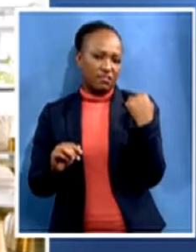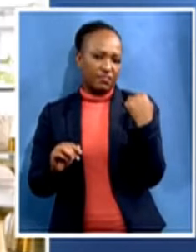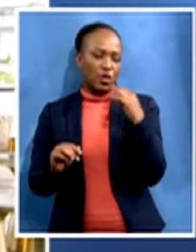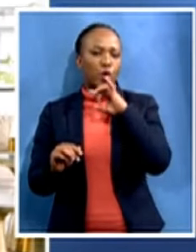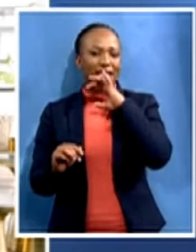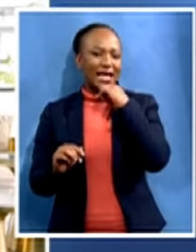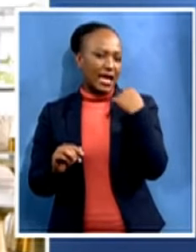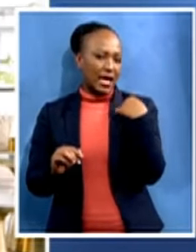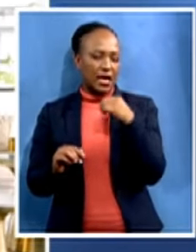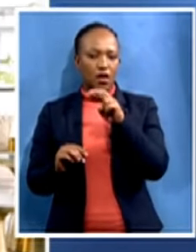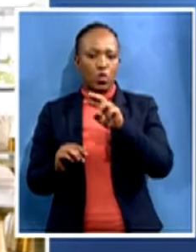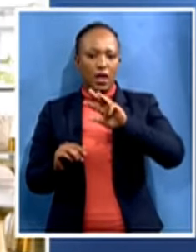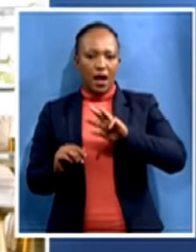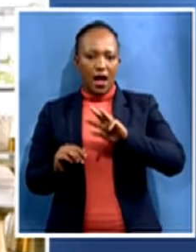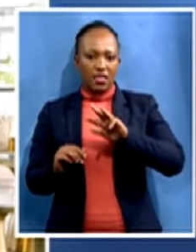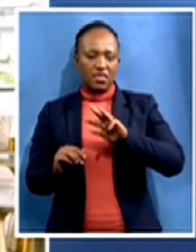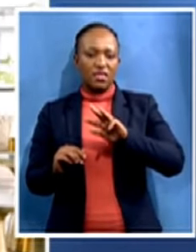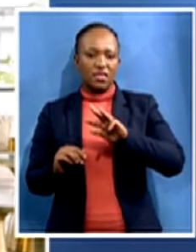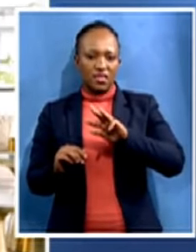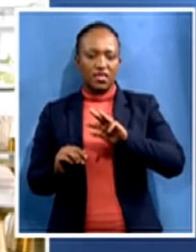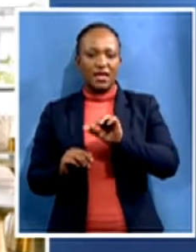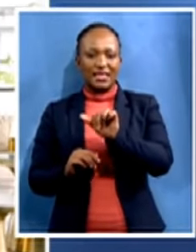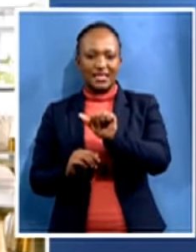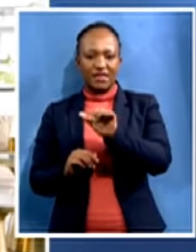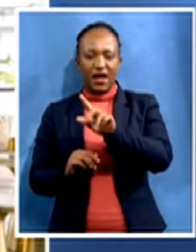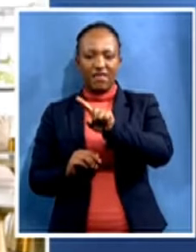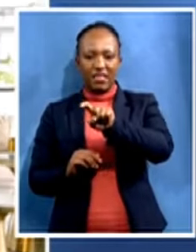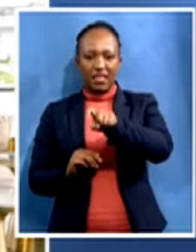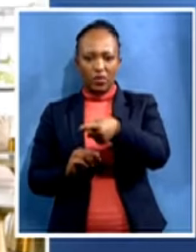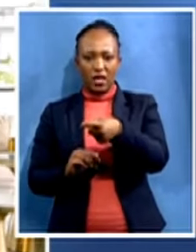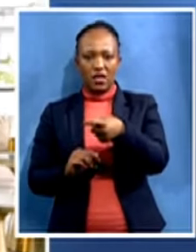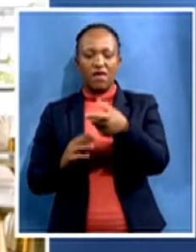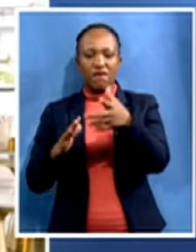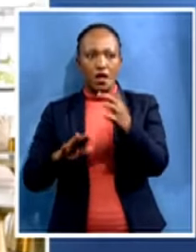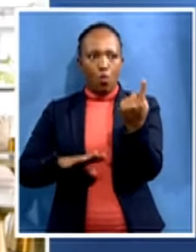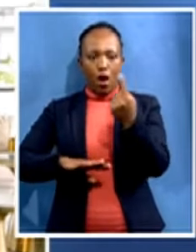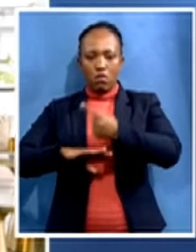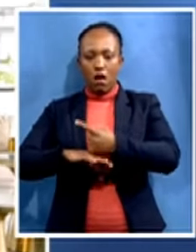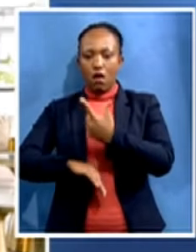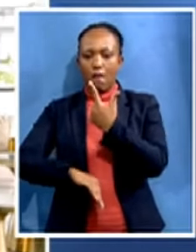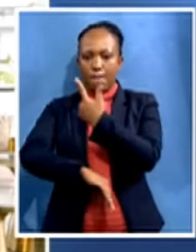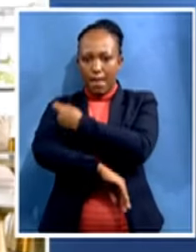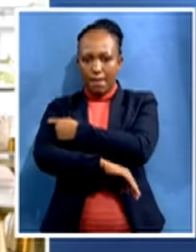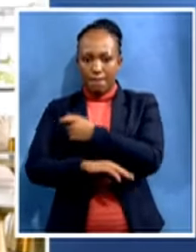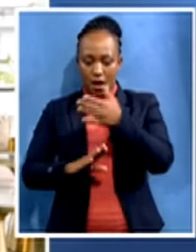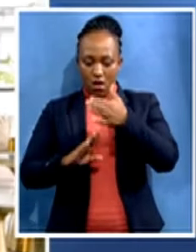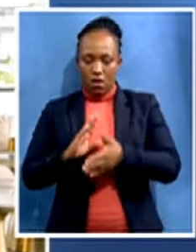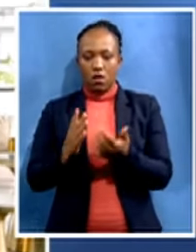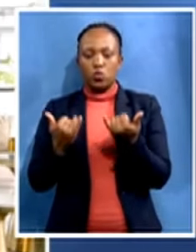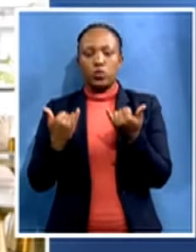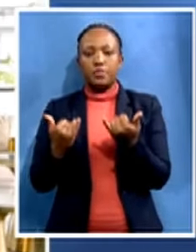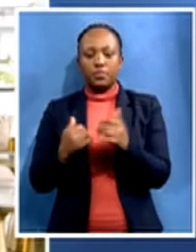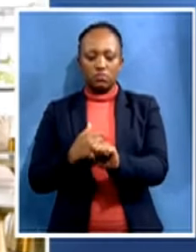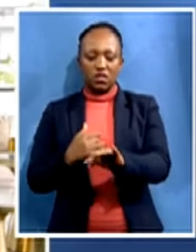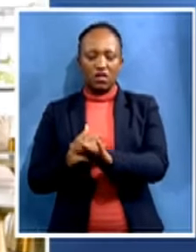had 65,000 vaccinations in one day. By the end of today, South Africa will have vaccinated more than 1